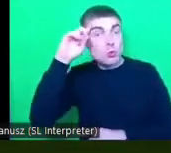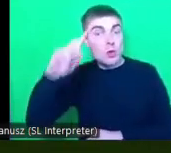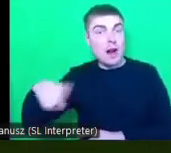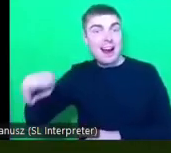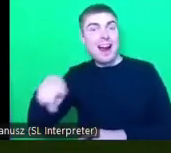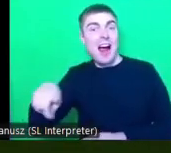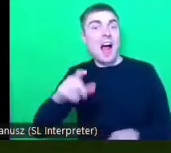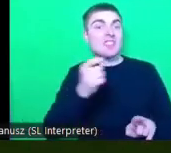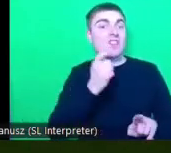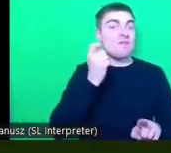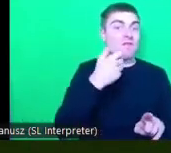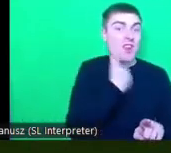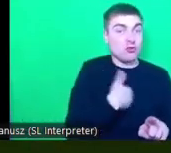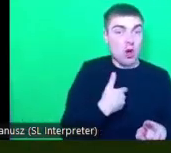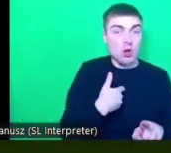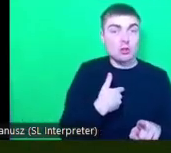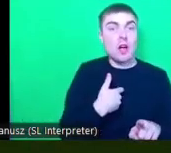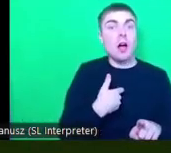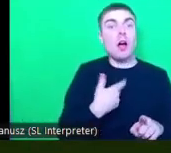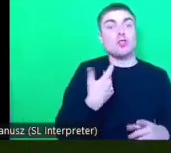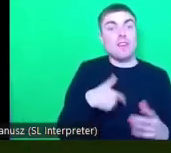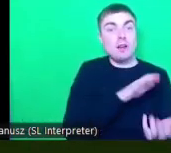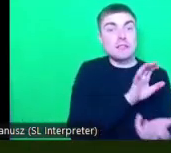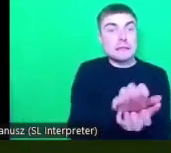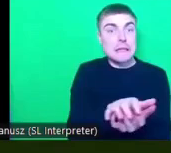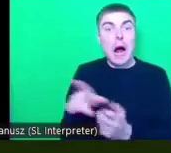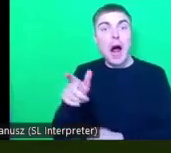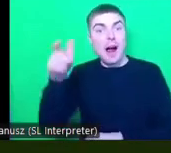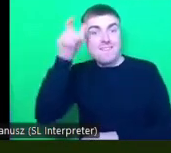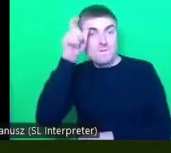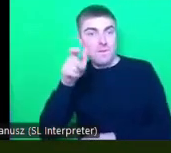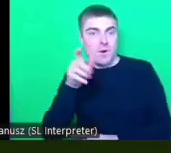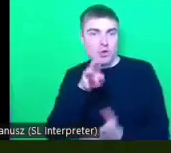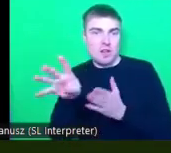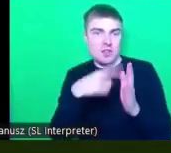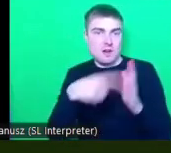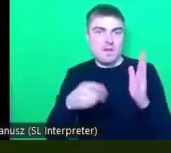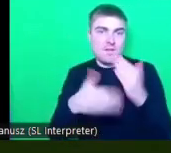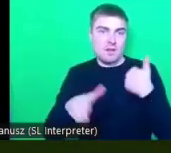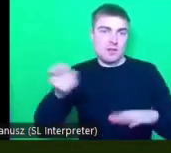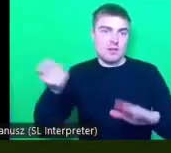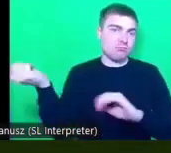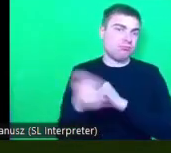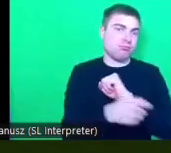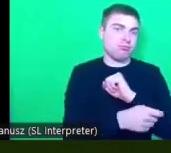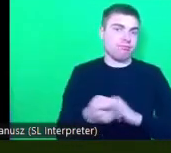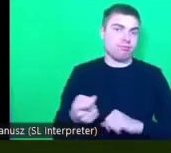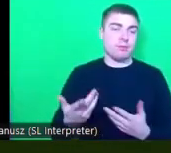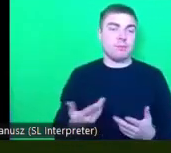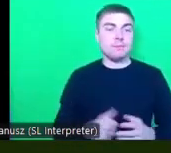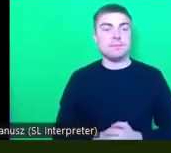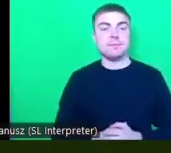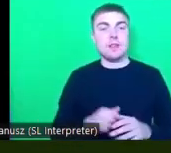So we have heard during this conference about habitat alterations through, for example,